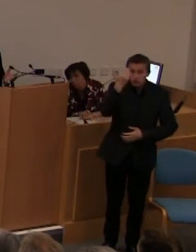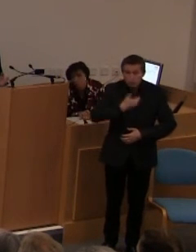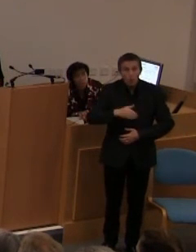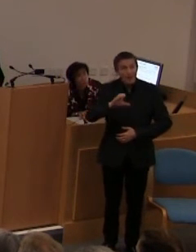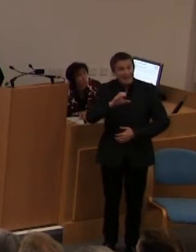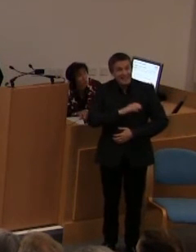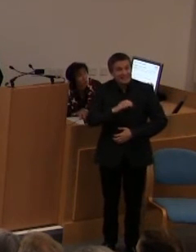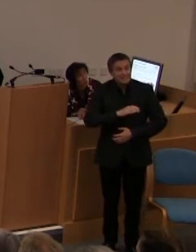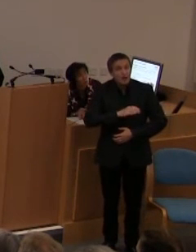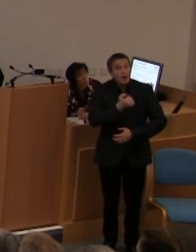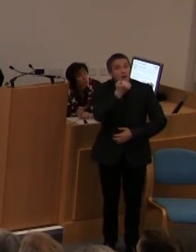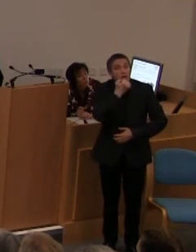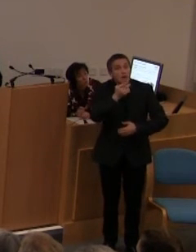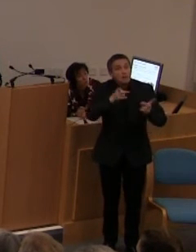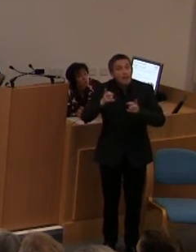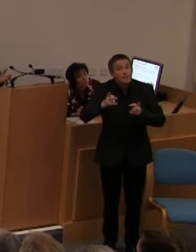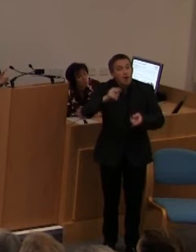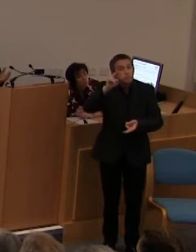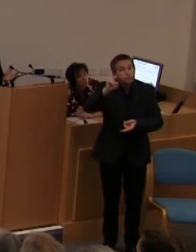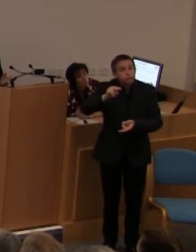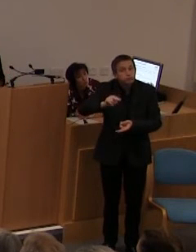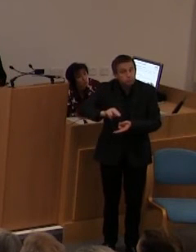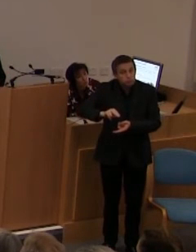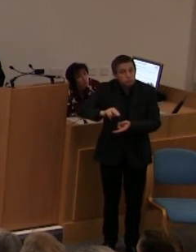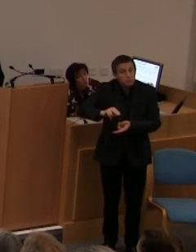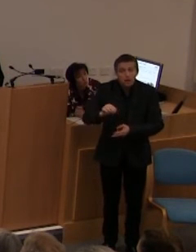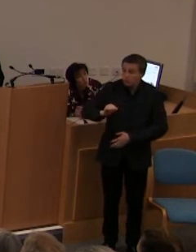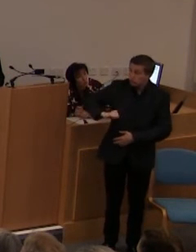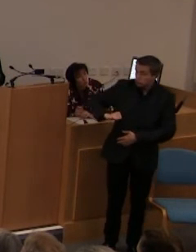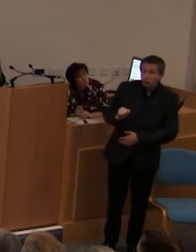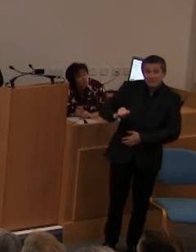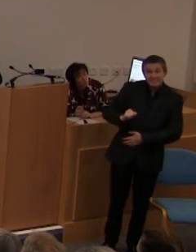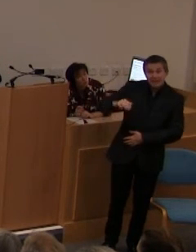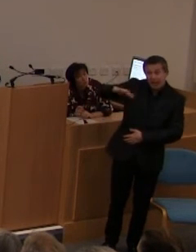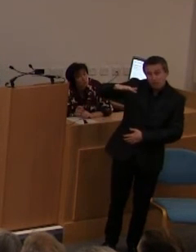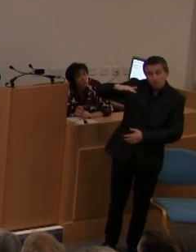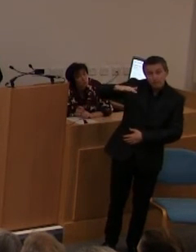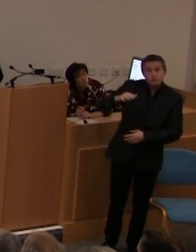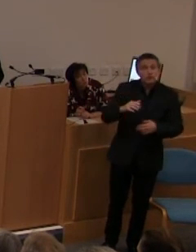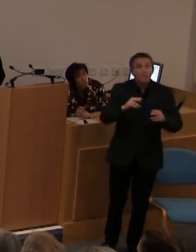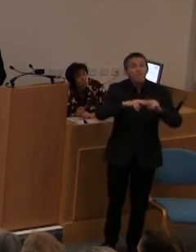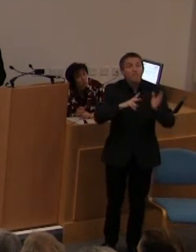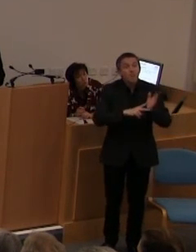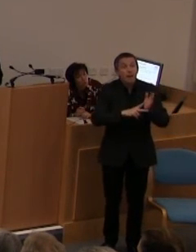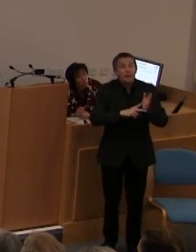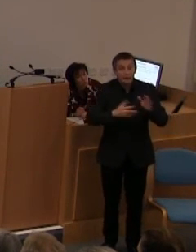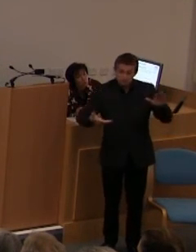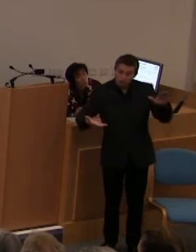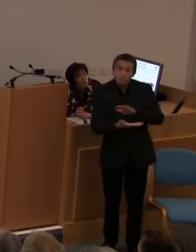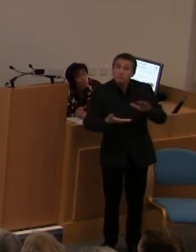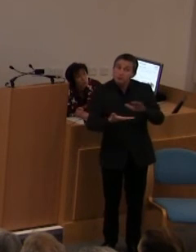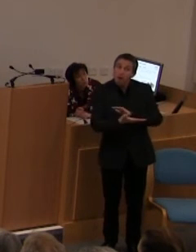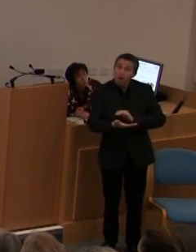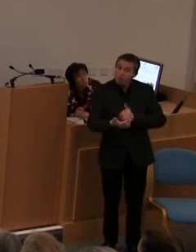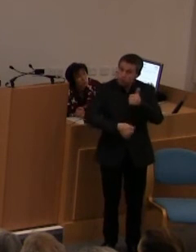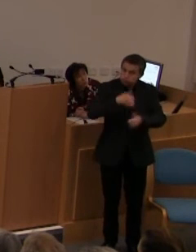is continuing to reduce. We're lower than the Scottish average, so well done to everybody for looking after their health. We